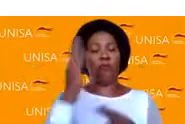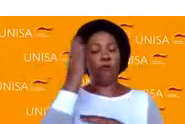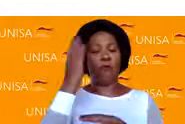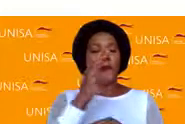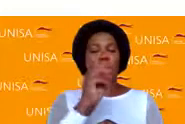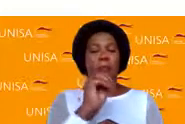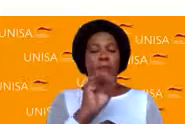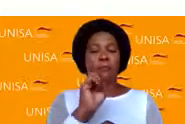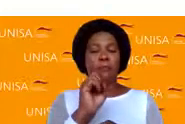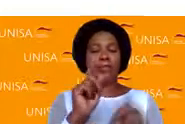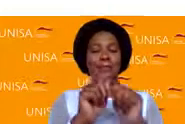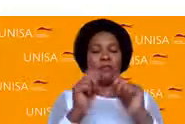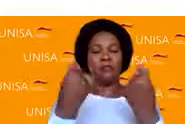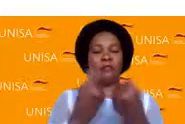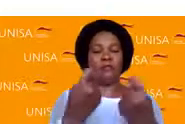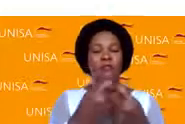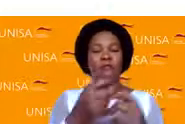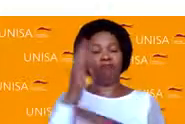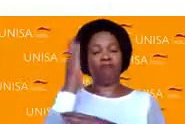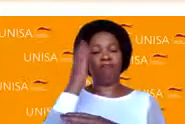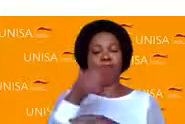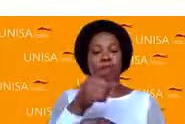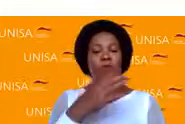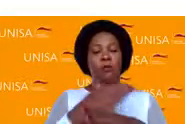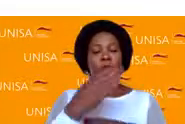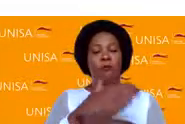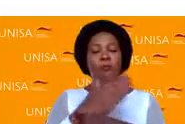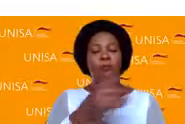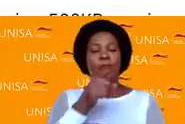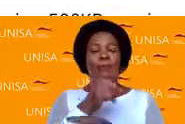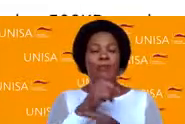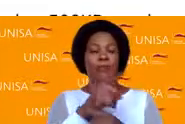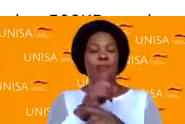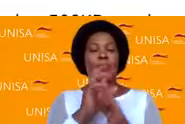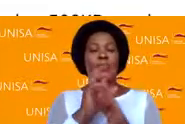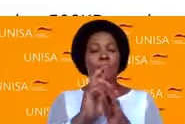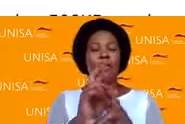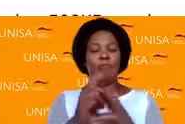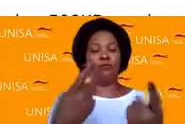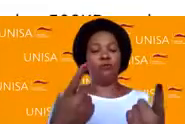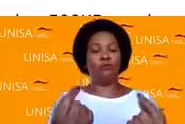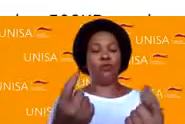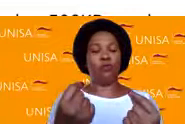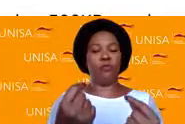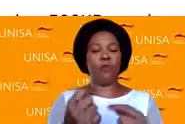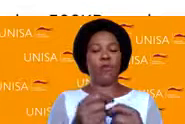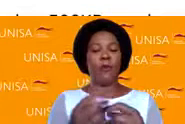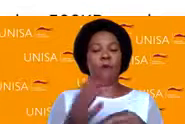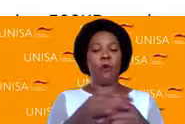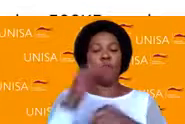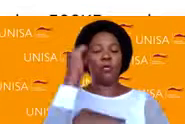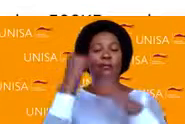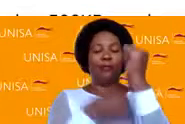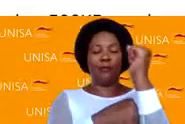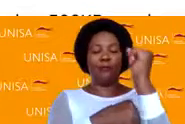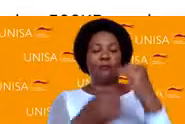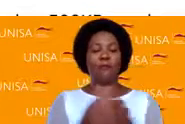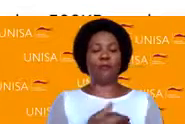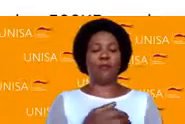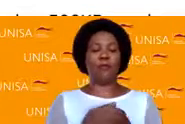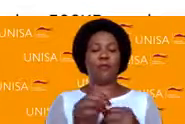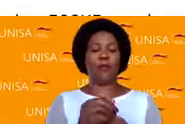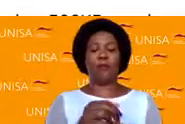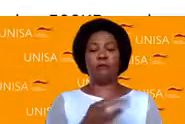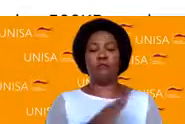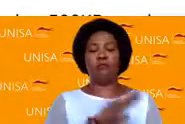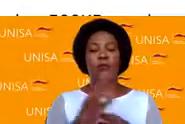get a lot of the tools to actually make this reply that you do very more structured. I don't want you to